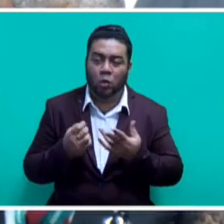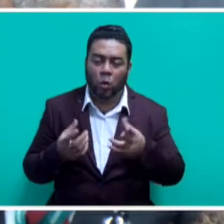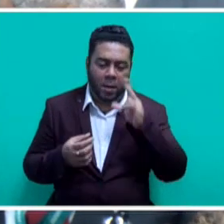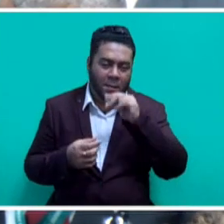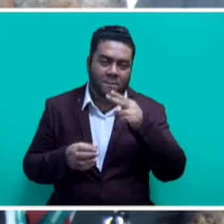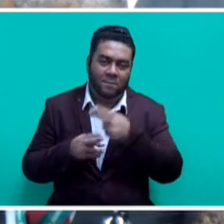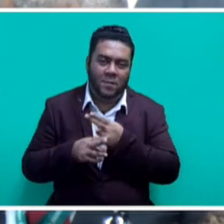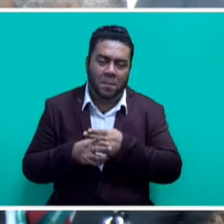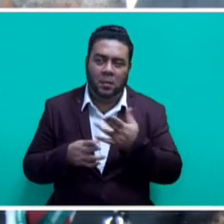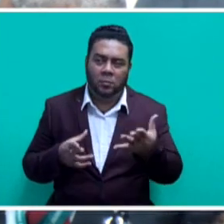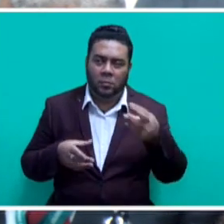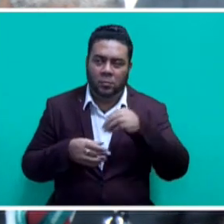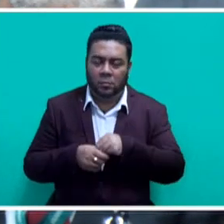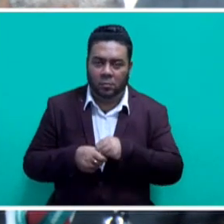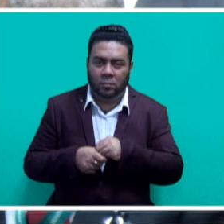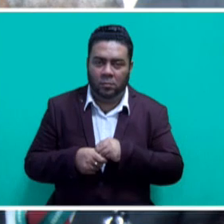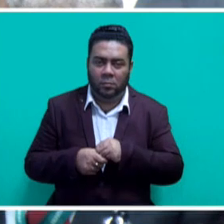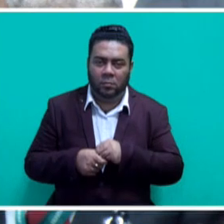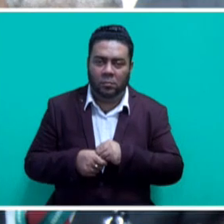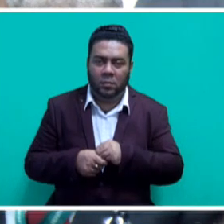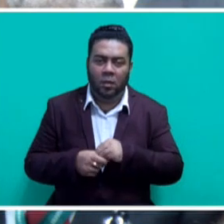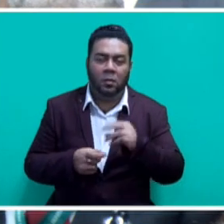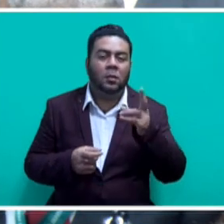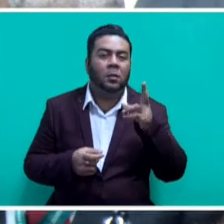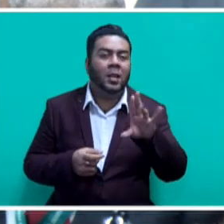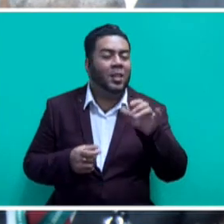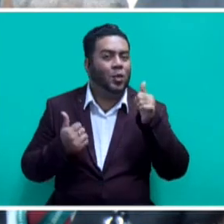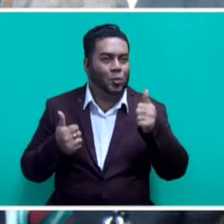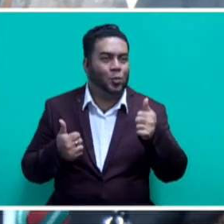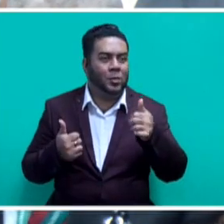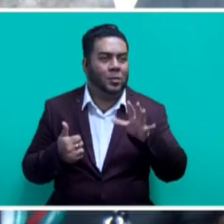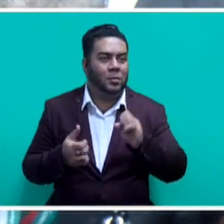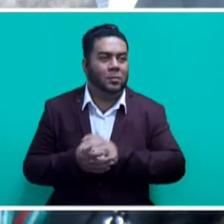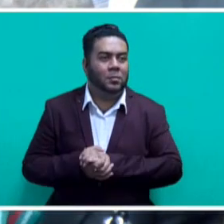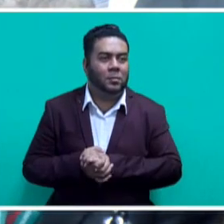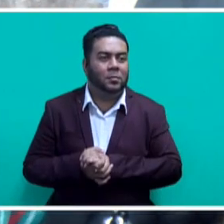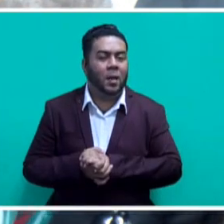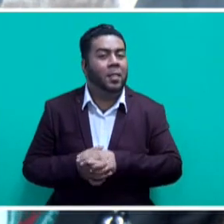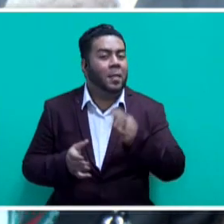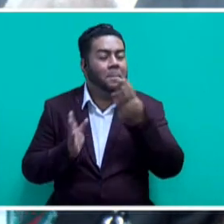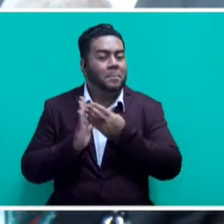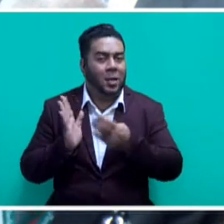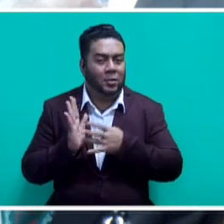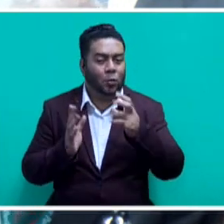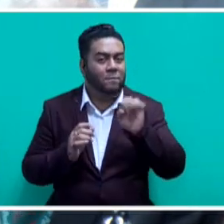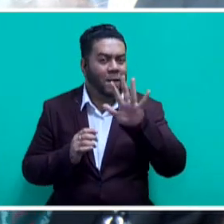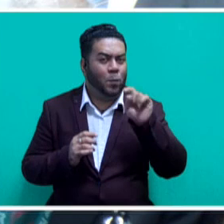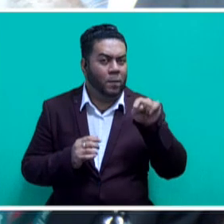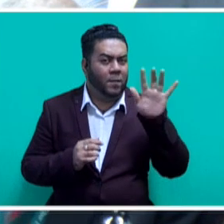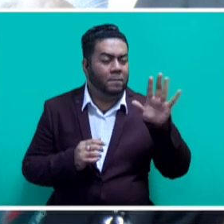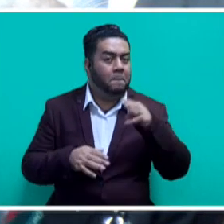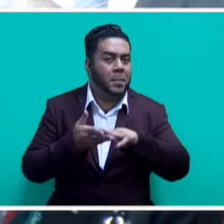to cultivate cane adequately with the good yield potential. The budget support 5.5 million